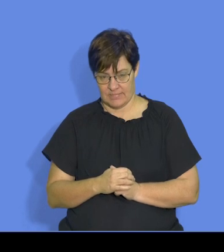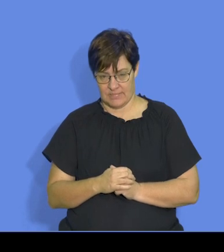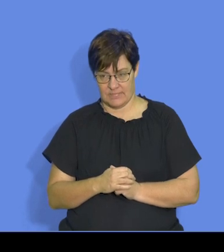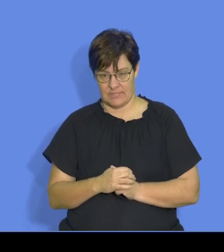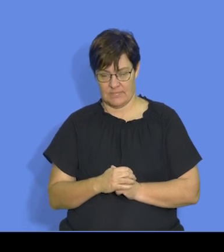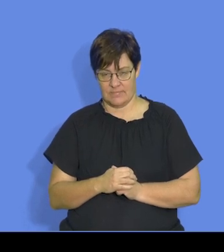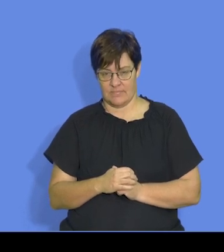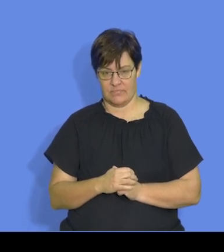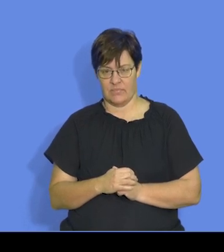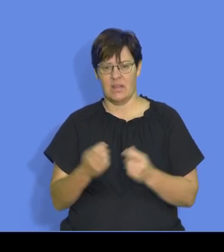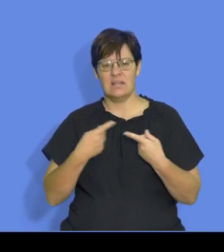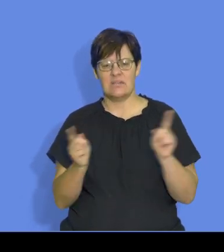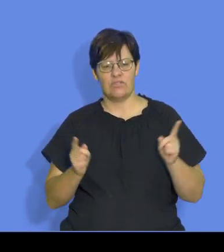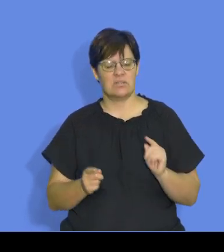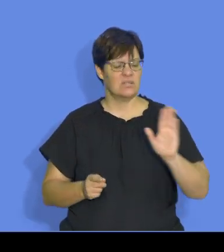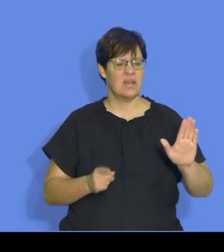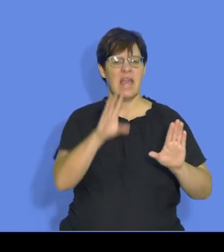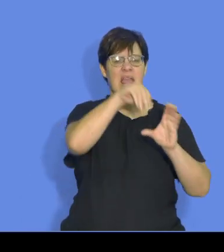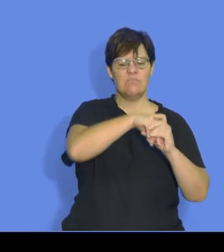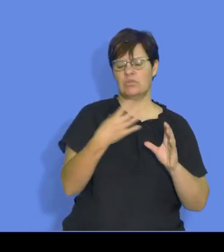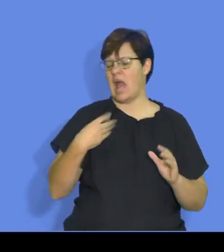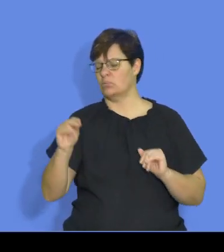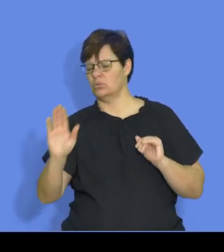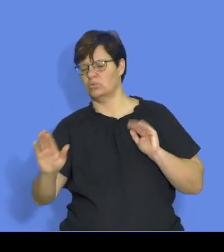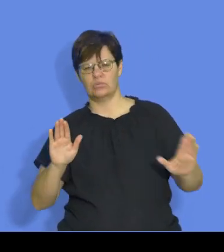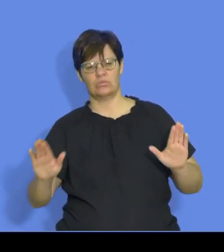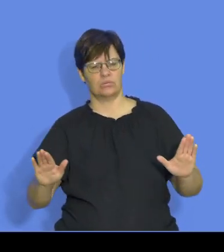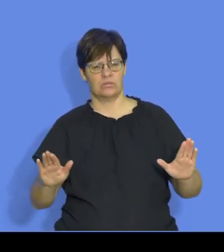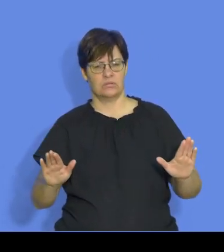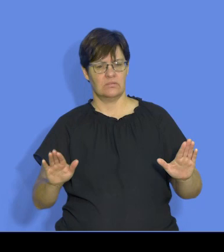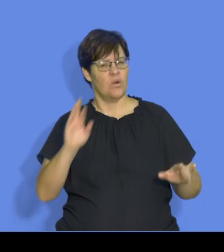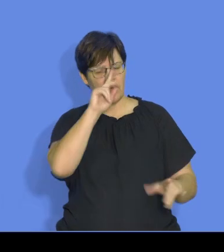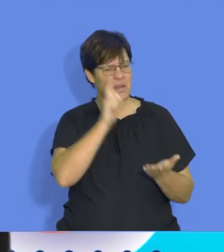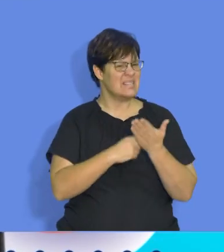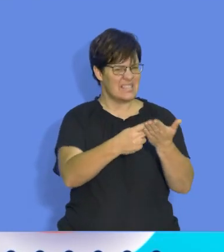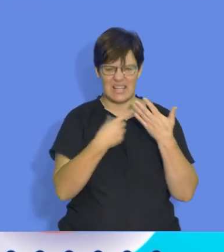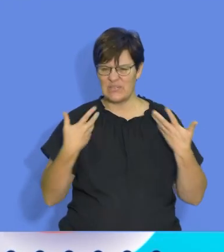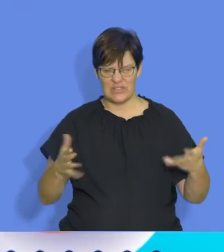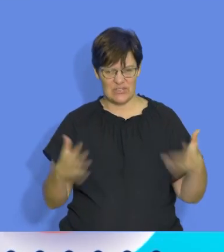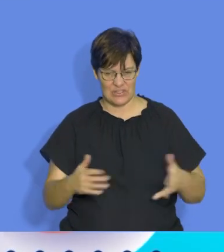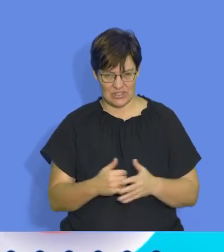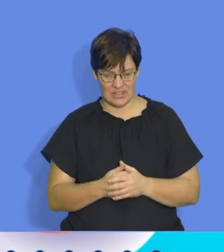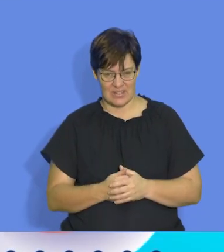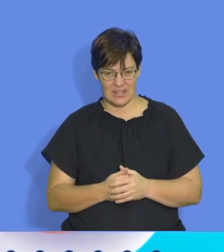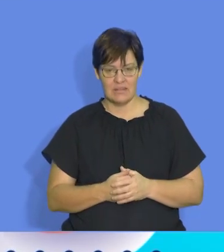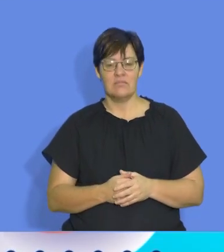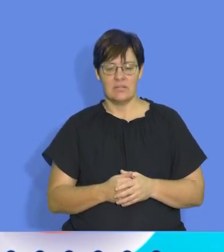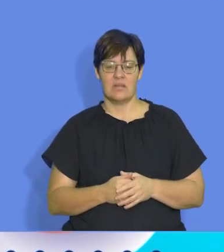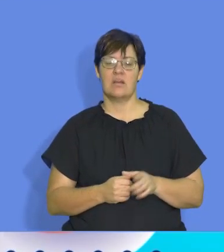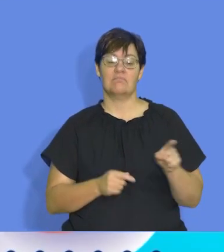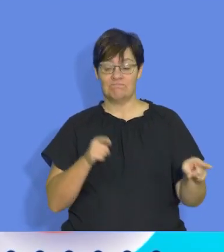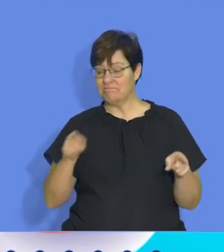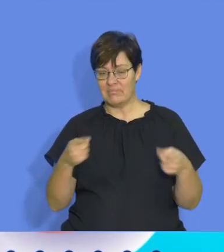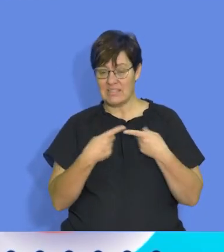What's the difference between input VAT and output VAT? Remember, we've discussed all of these. So these answers, these answers you